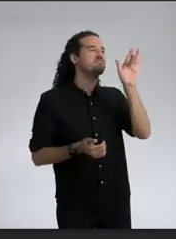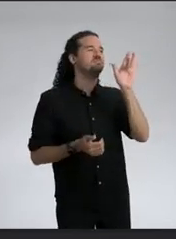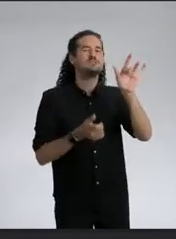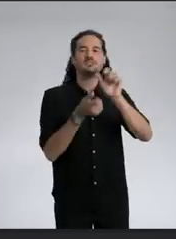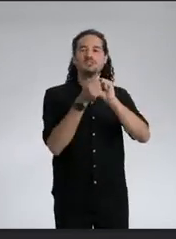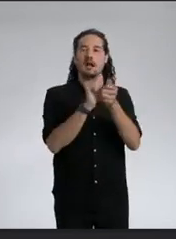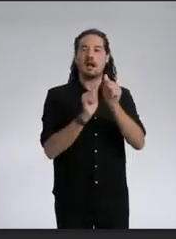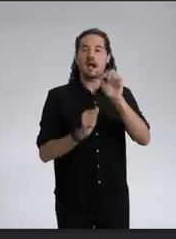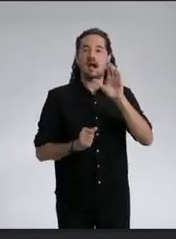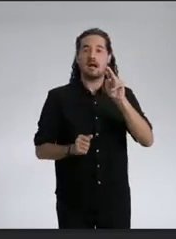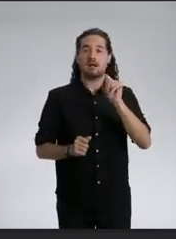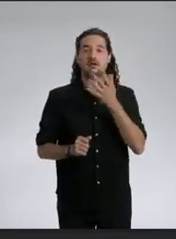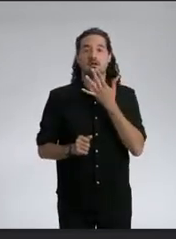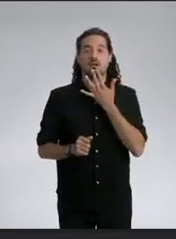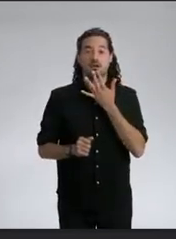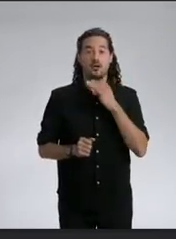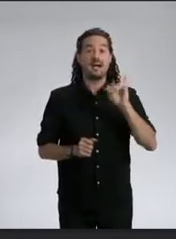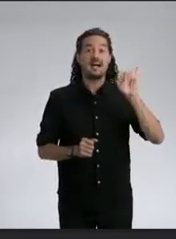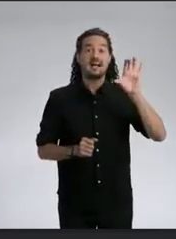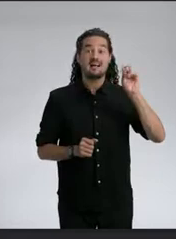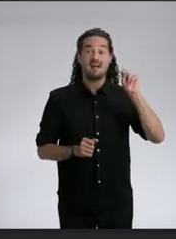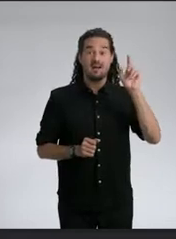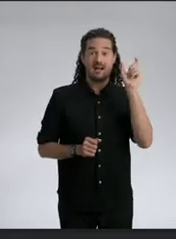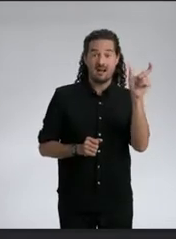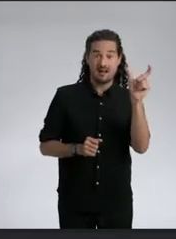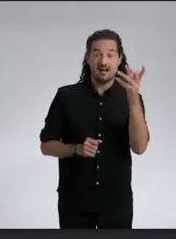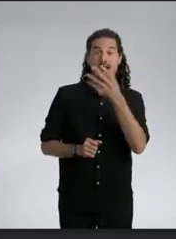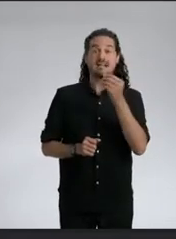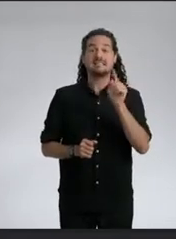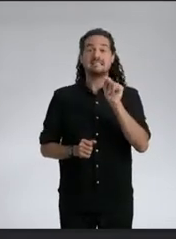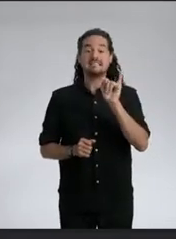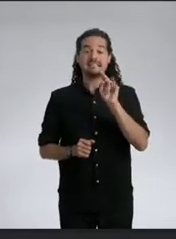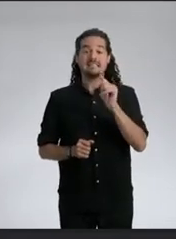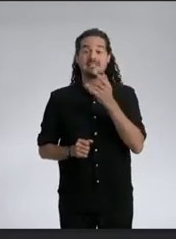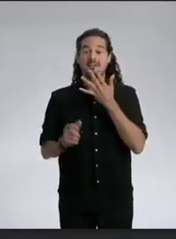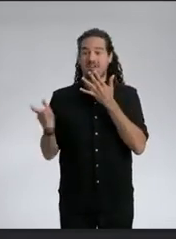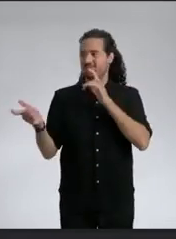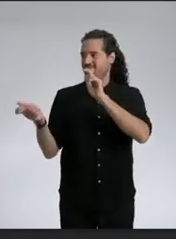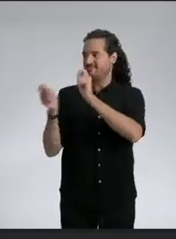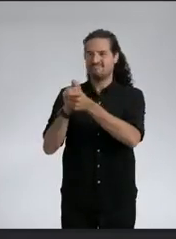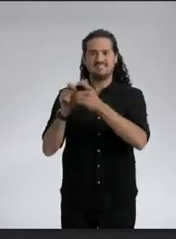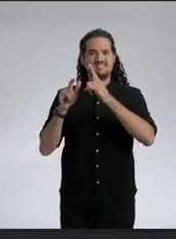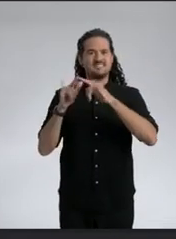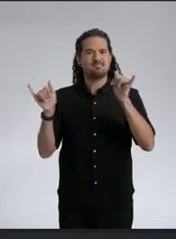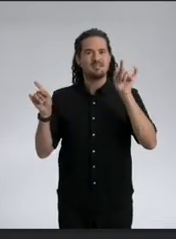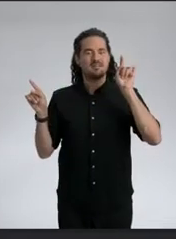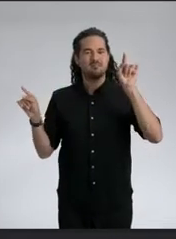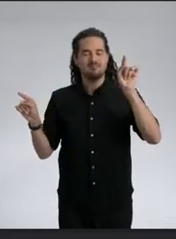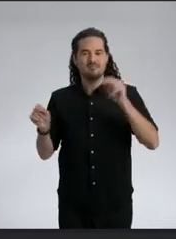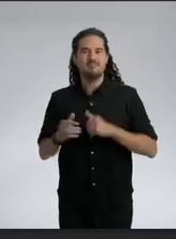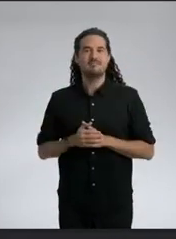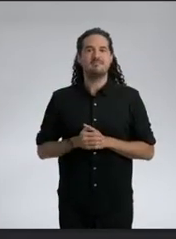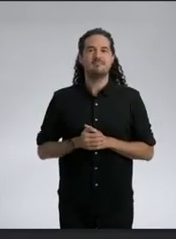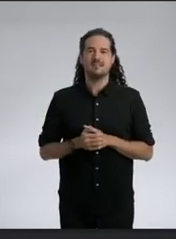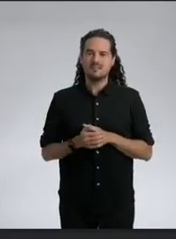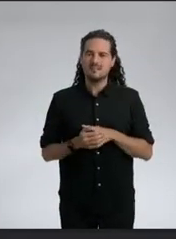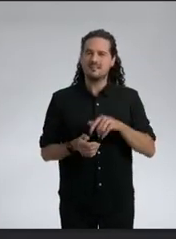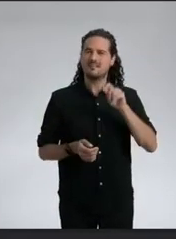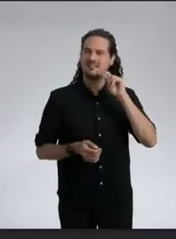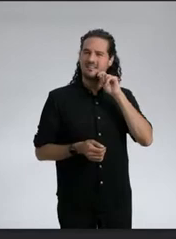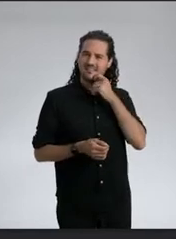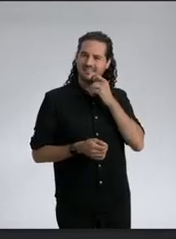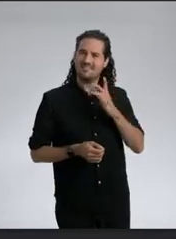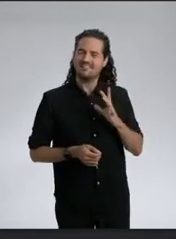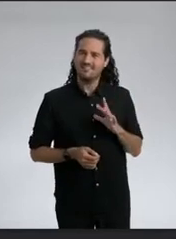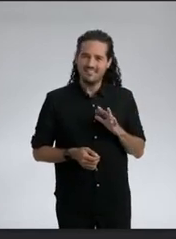icon and the tint color of the button I just made will update to reflect the change. This has been really fun, but Swift Playgrounds isn't